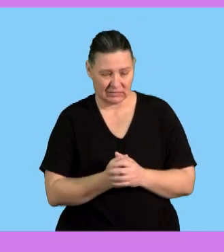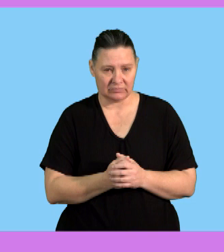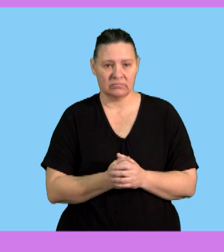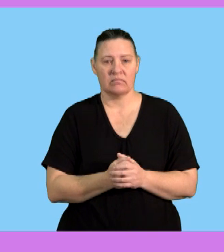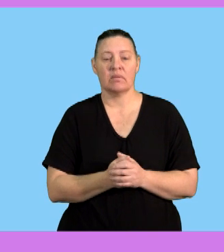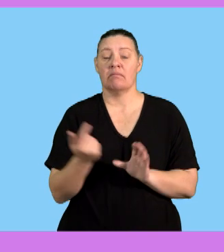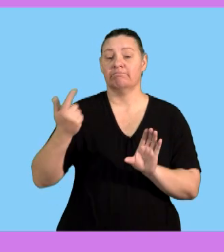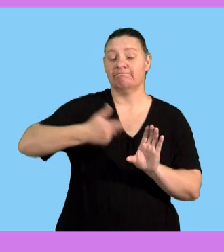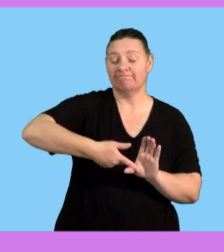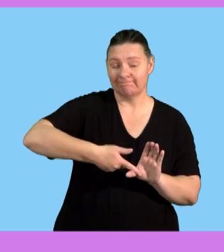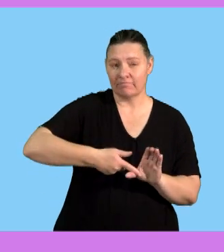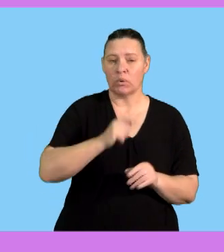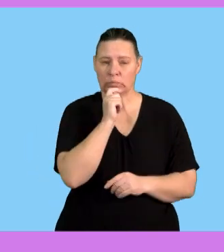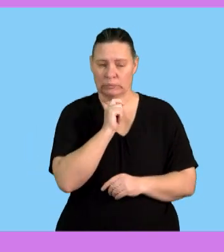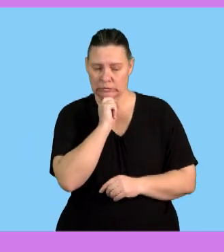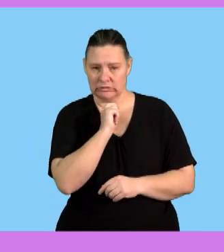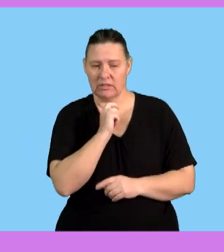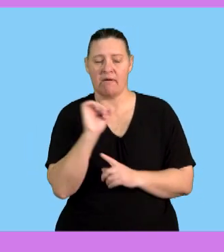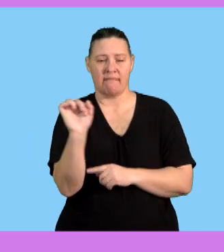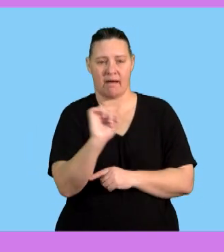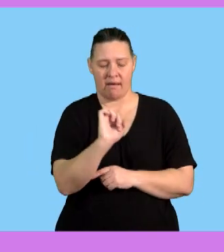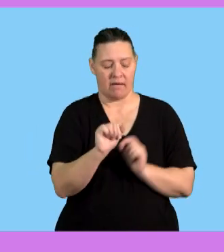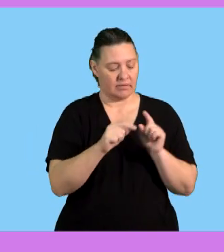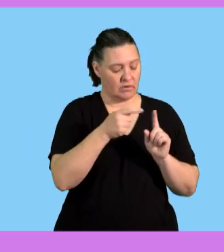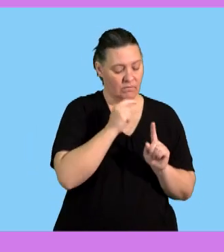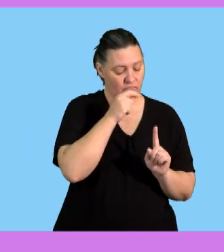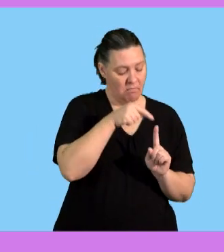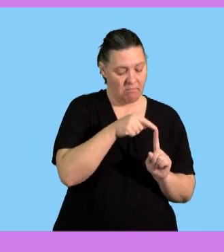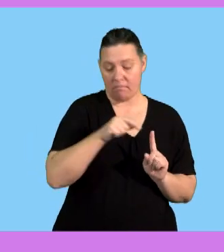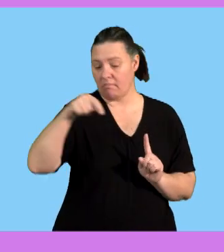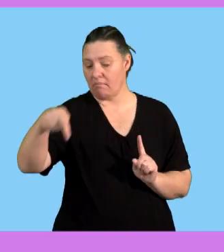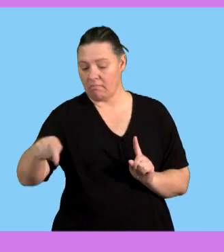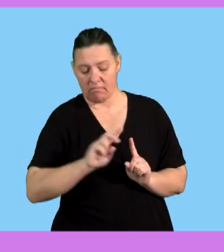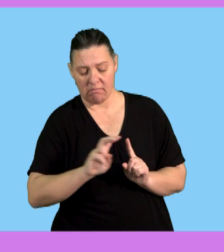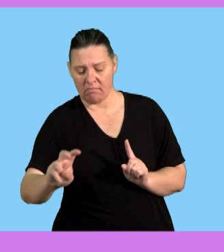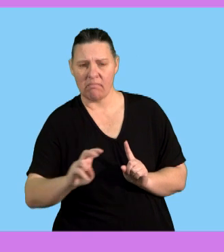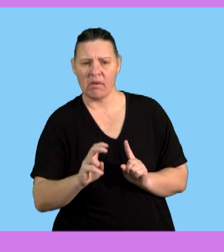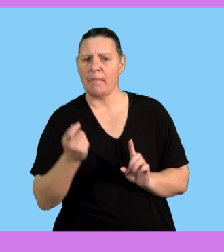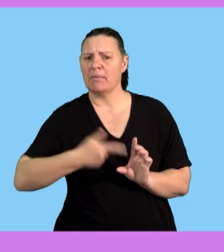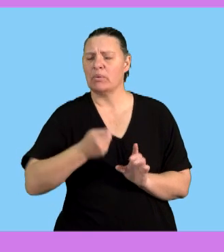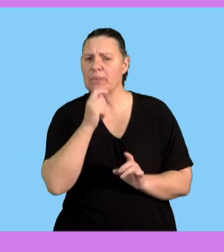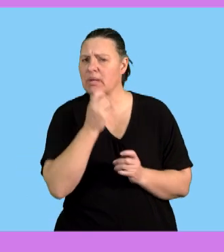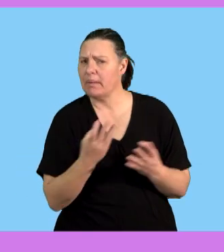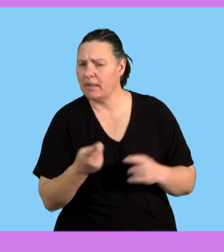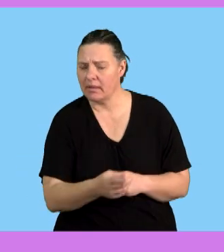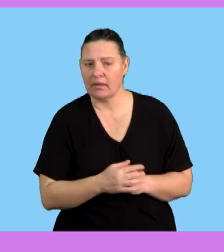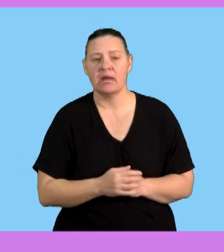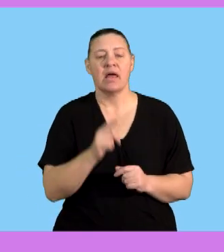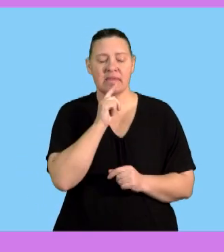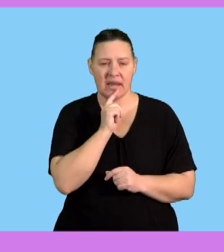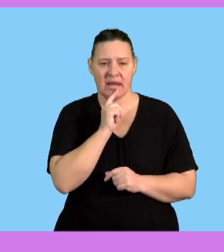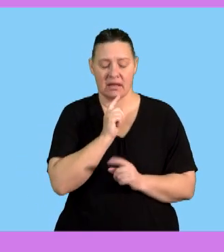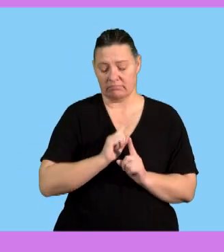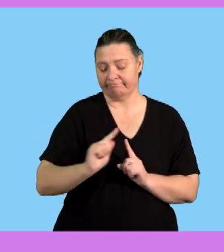Calculate fuel consumption. A car will travel between two locations. And lastly, to determine the